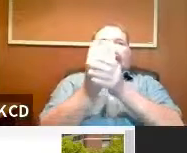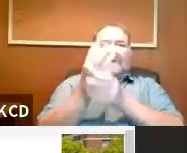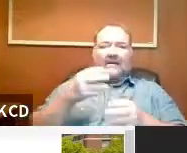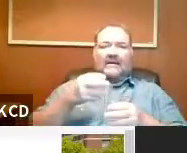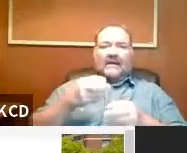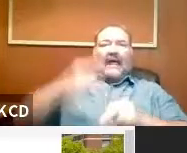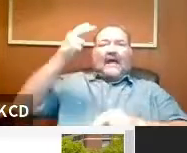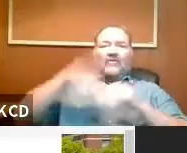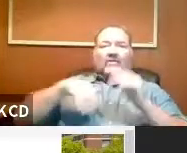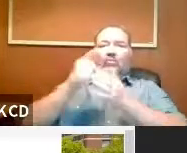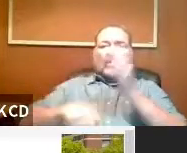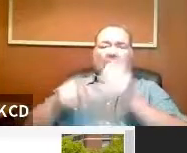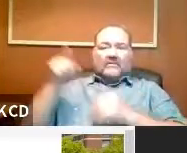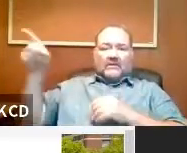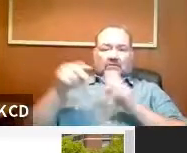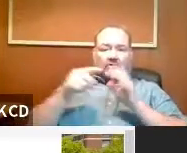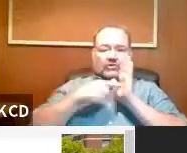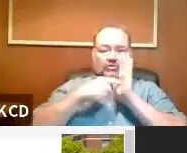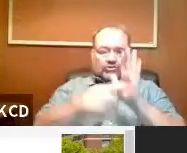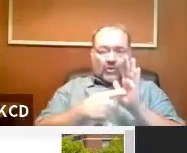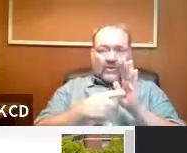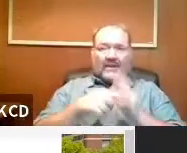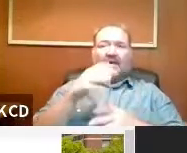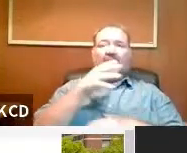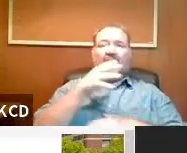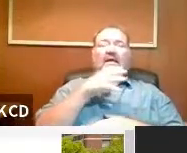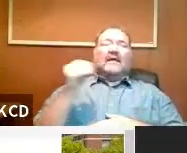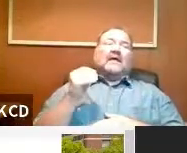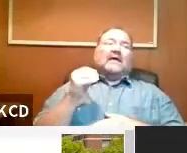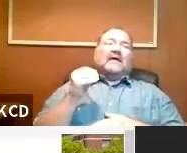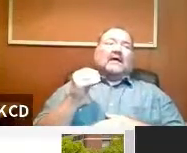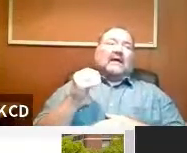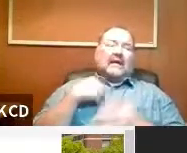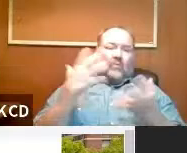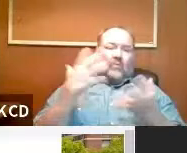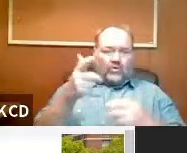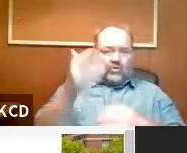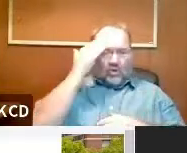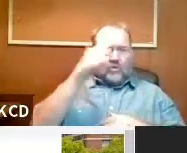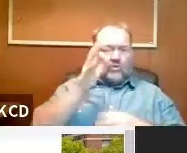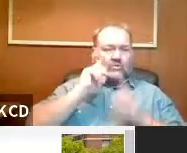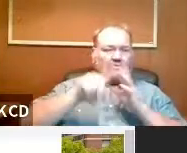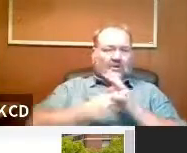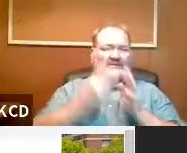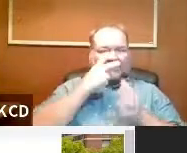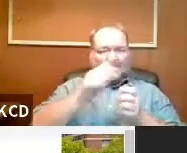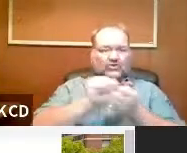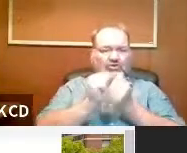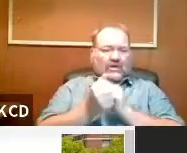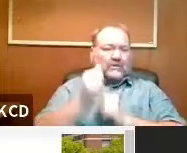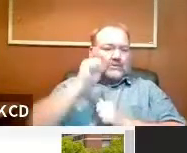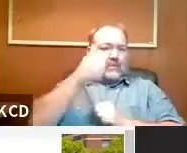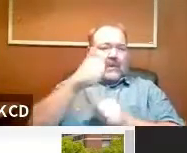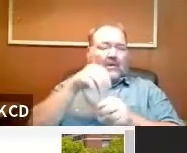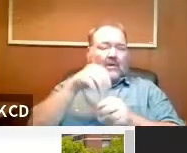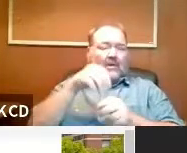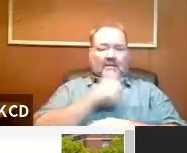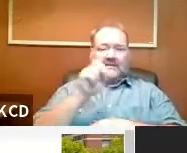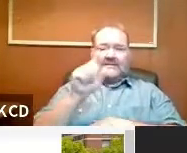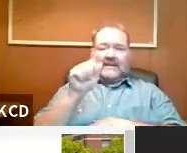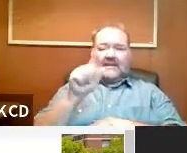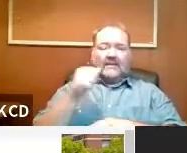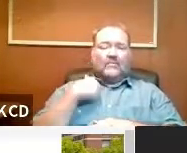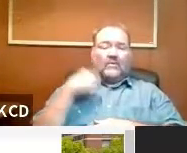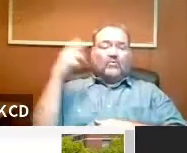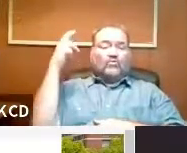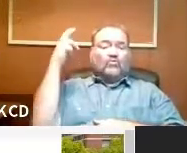than what theirs is showing. And so want you to know you're going to start seeing a change tomorrow in our data, because what we realized with